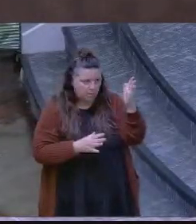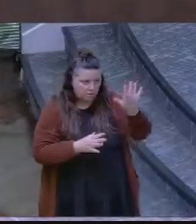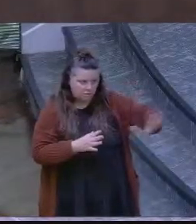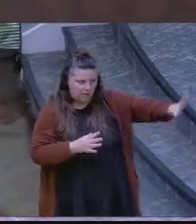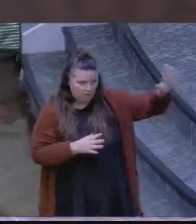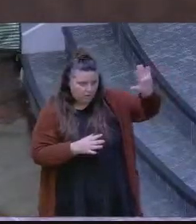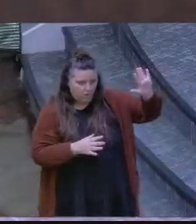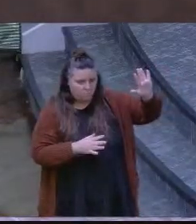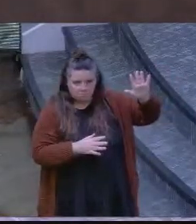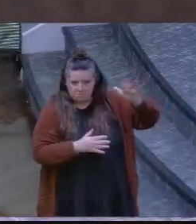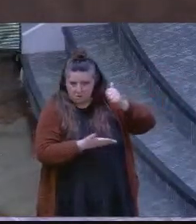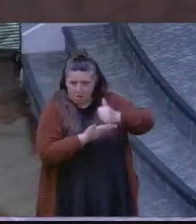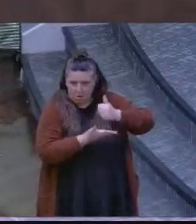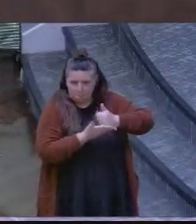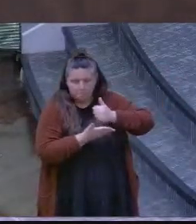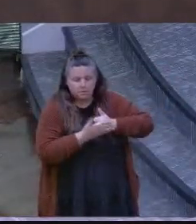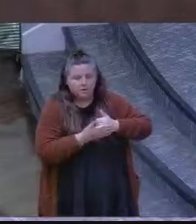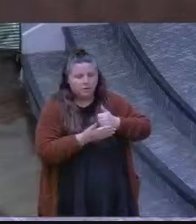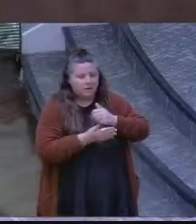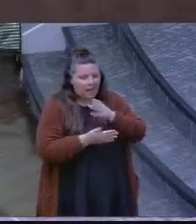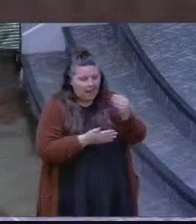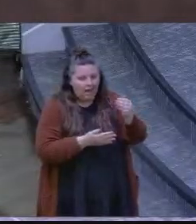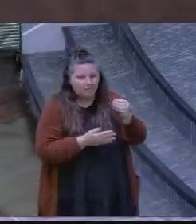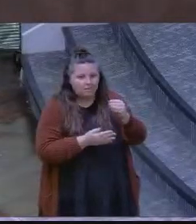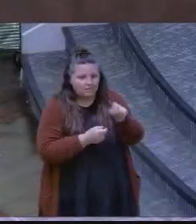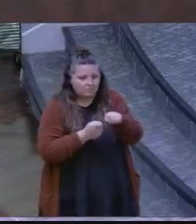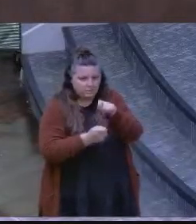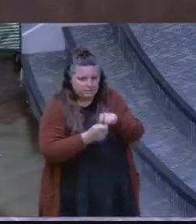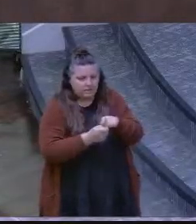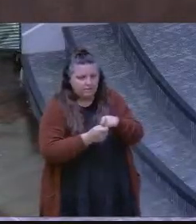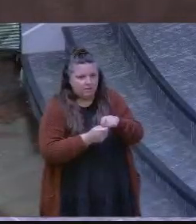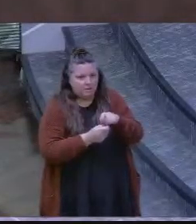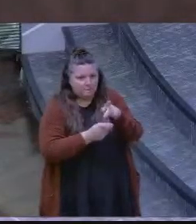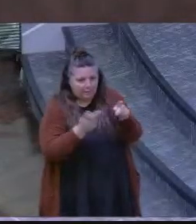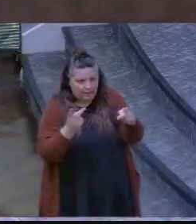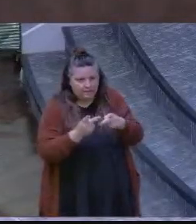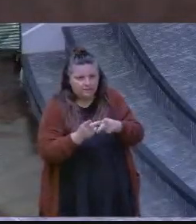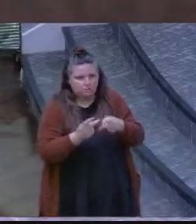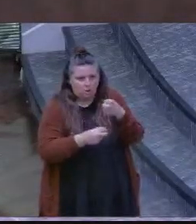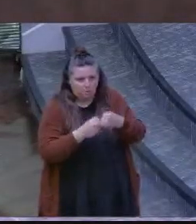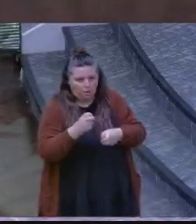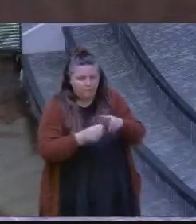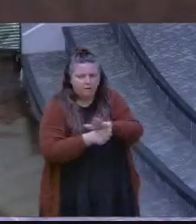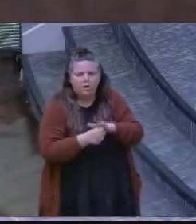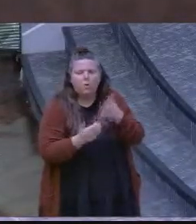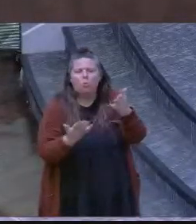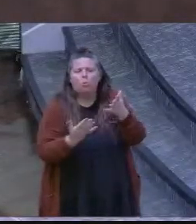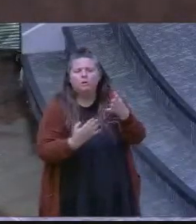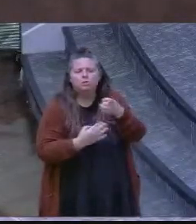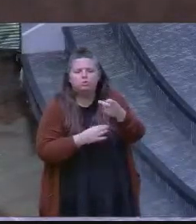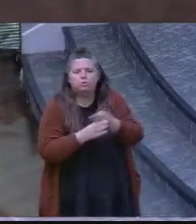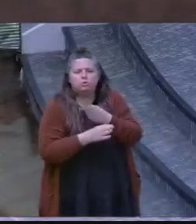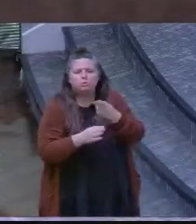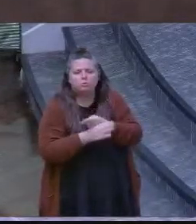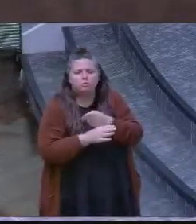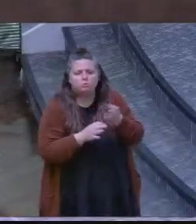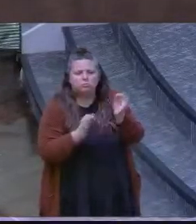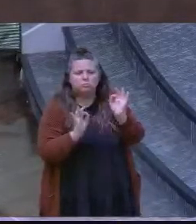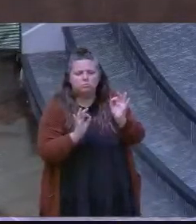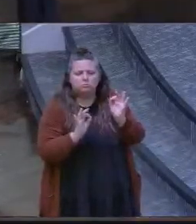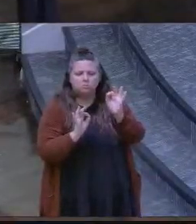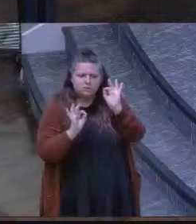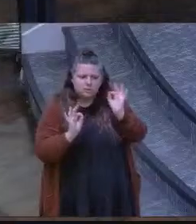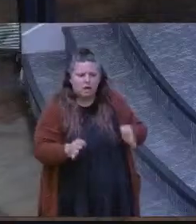and that these are problem areas. What was used to determine these areas? Reports from